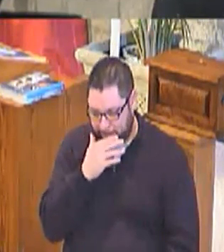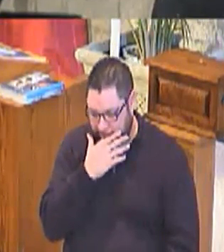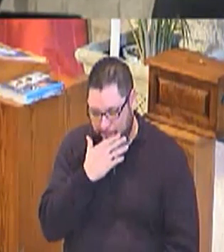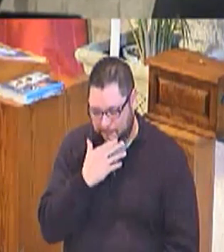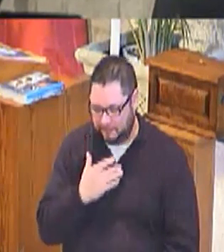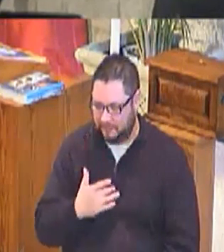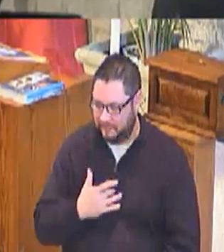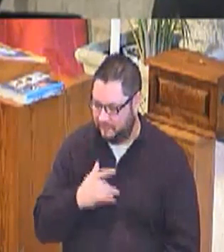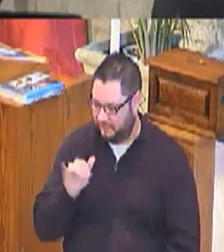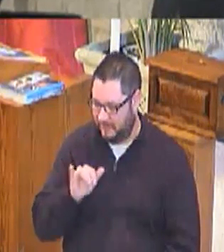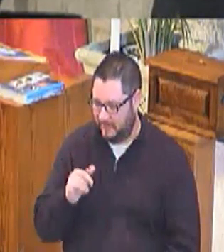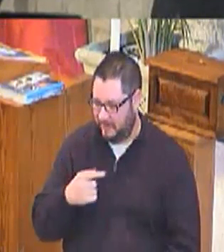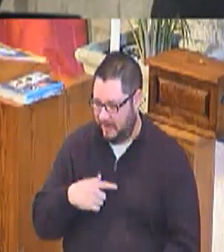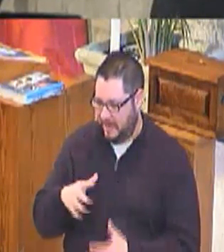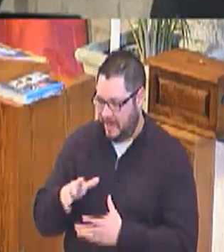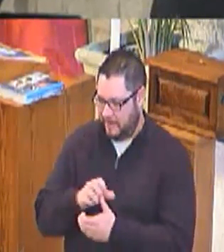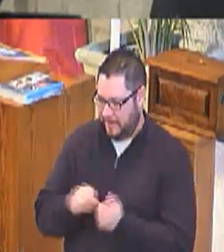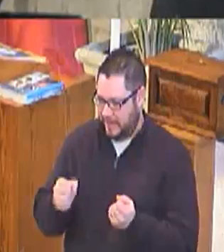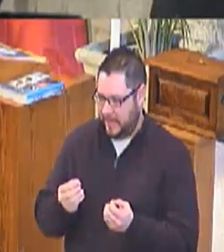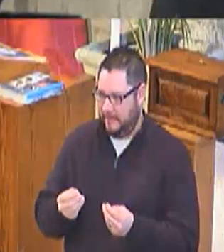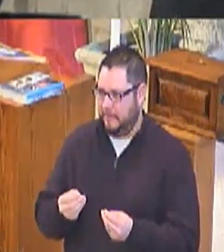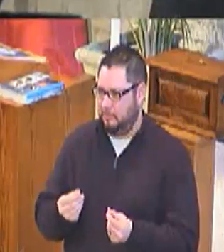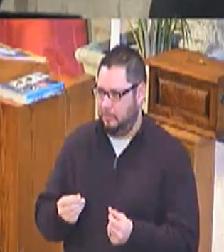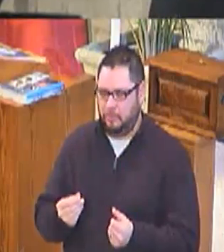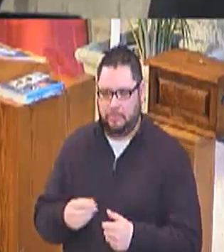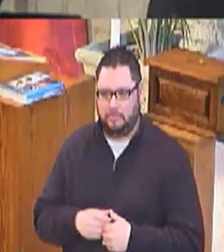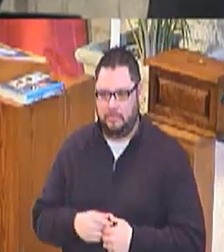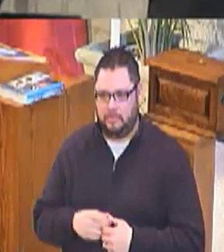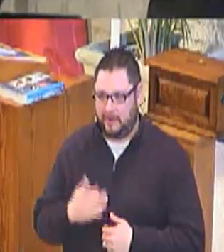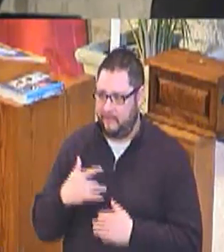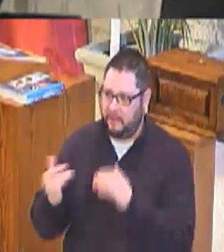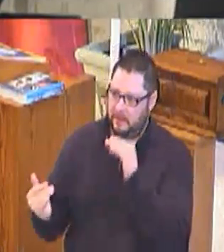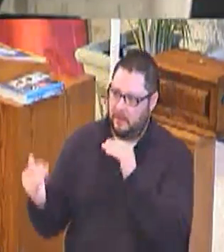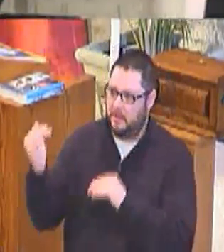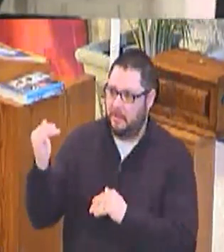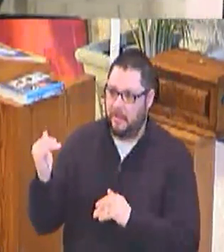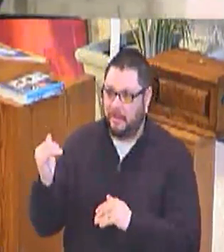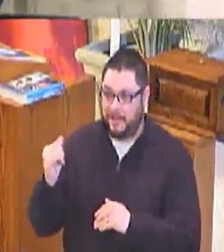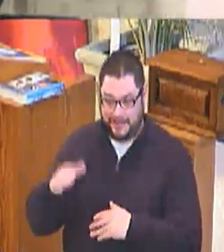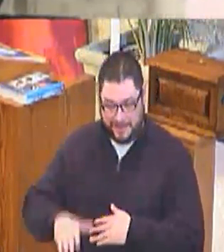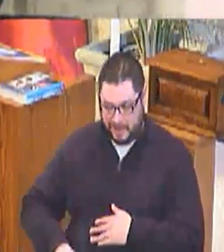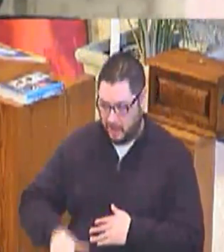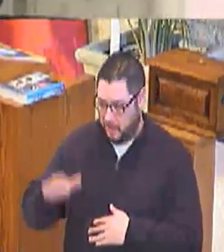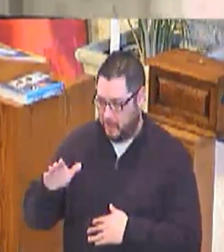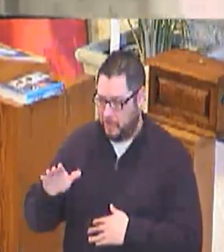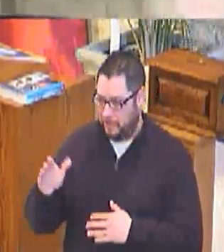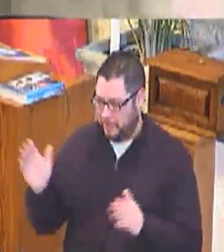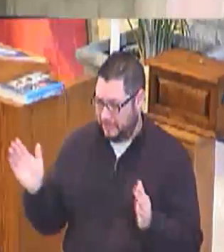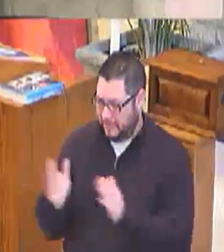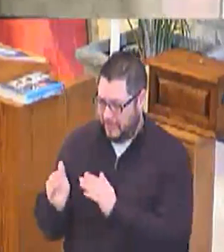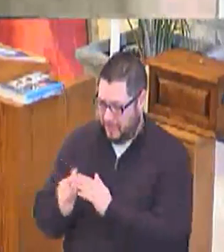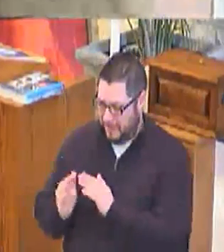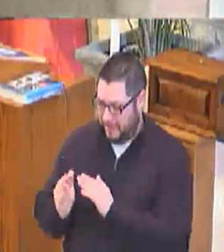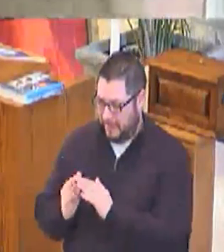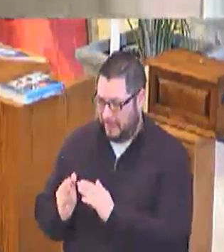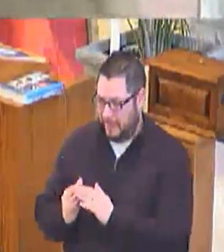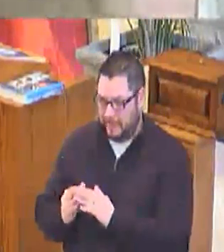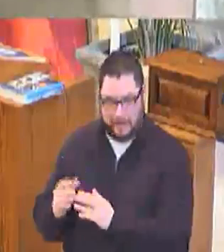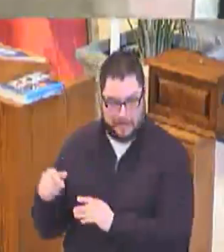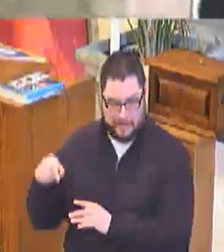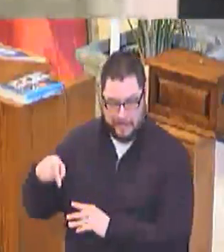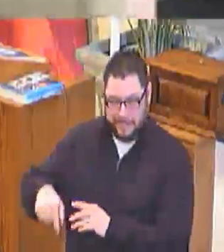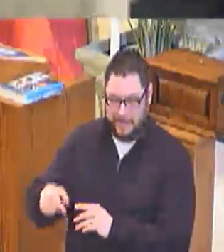I felt like damaged merchandise and inferior. And then what about growing up in a small town where, in